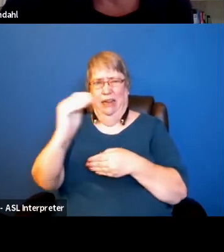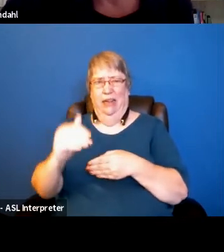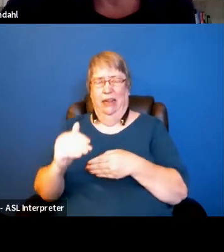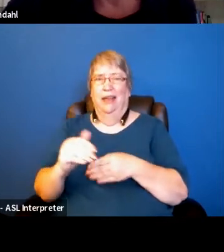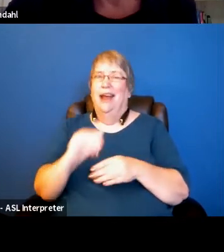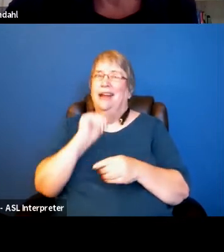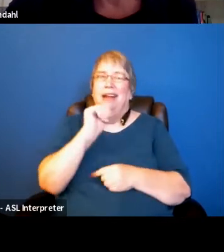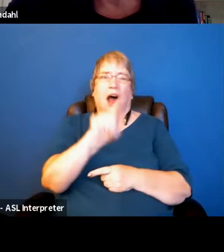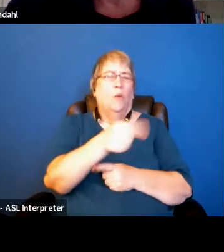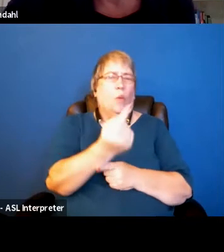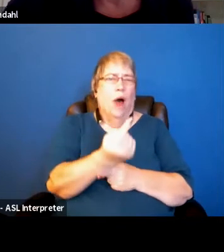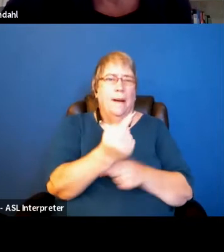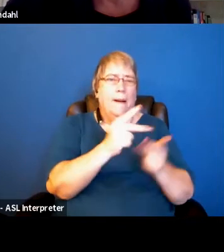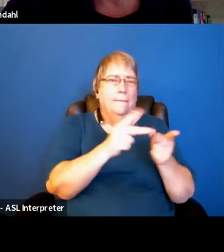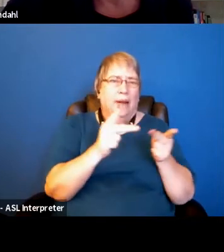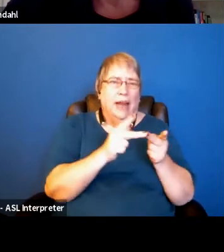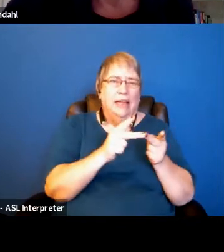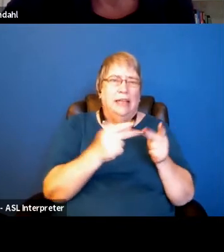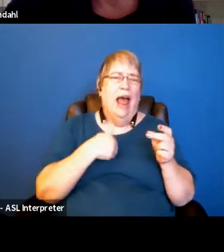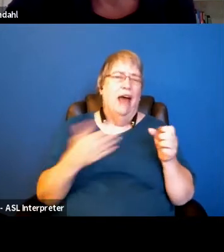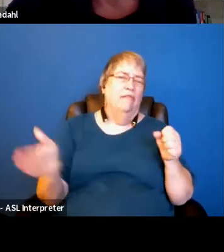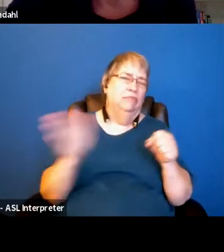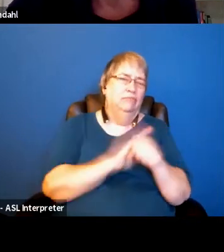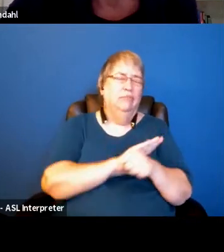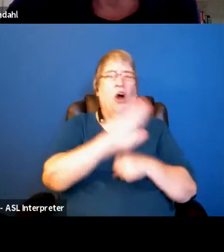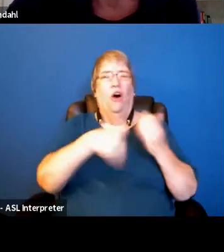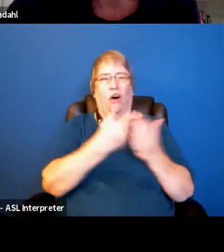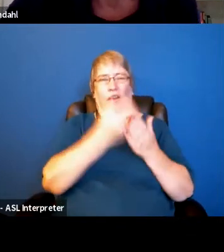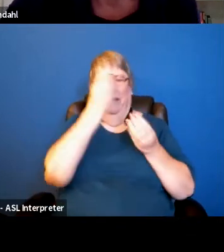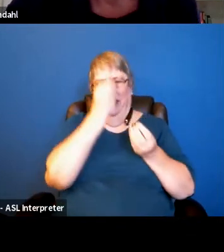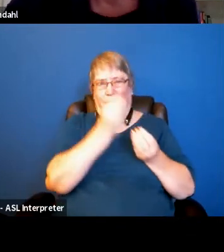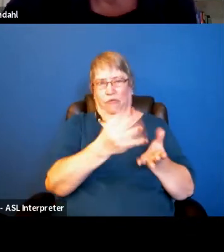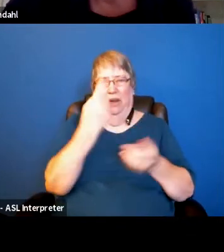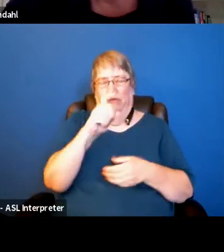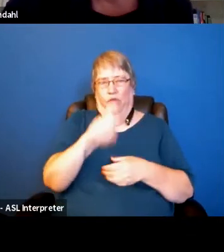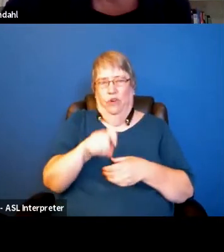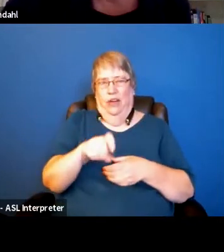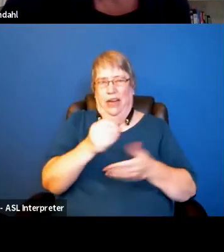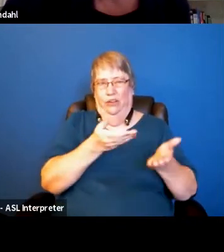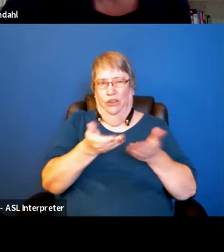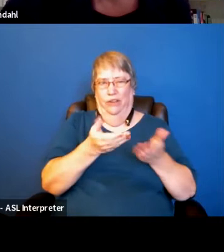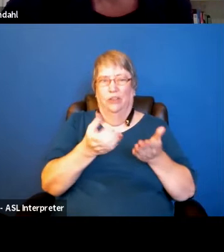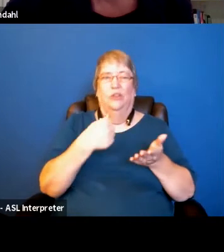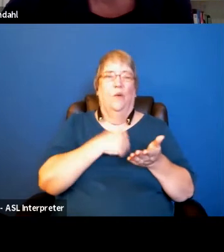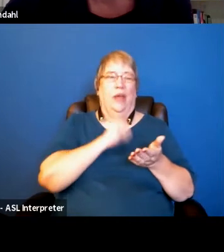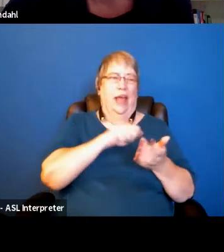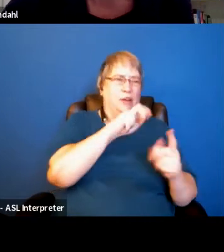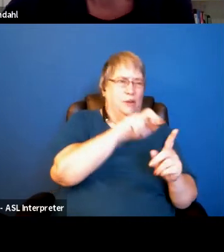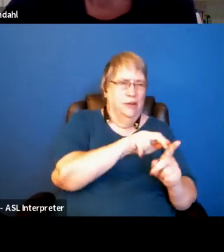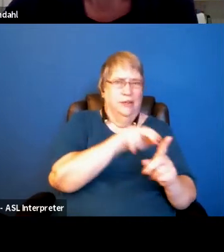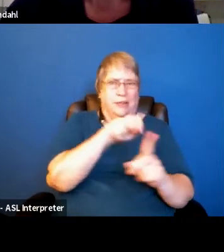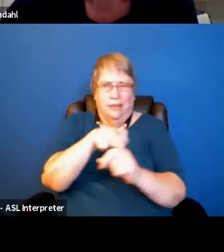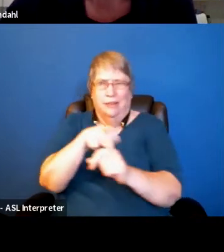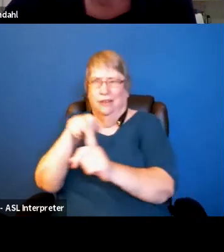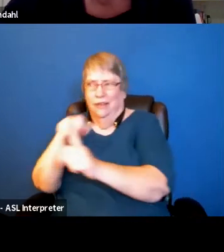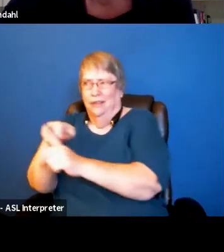data source is available to completely assess the continuum of need and services. And so the analysis considers the best